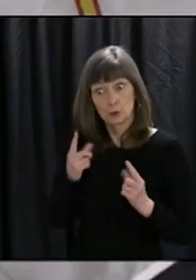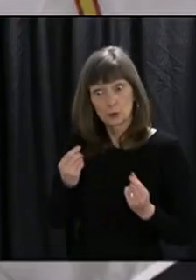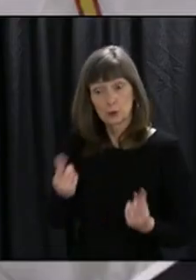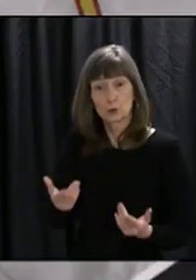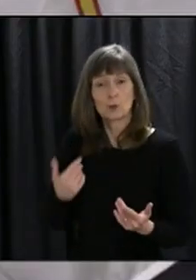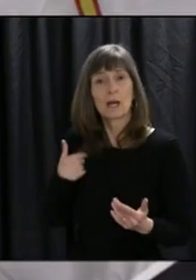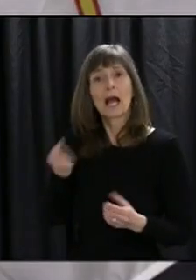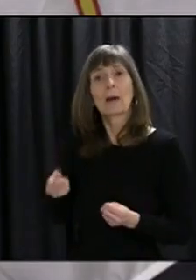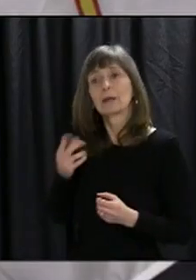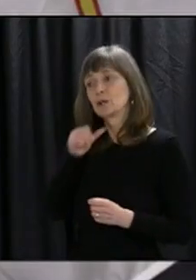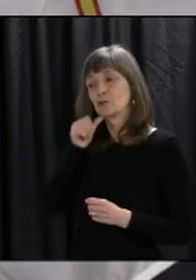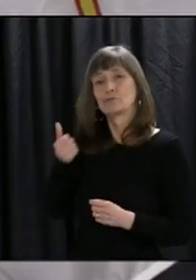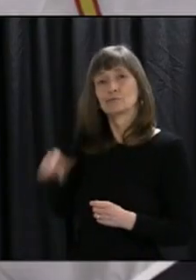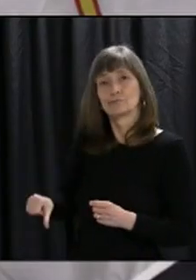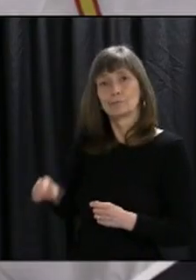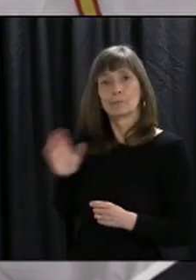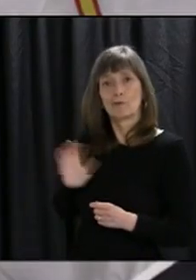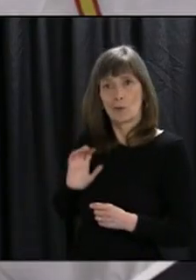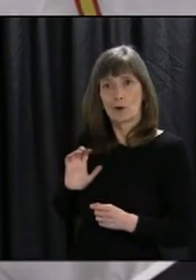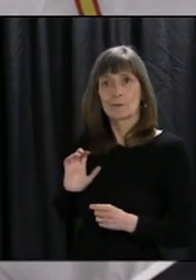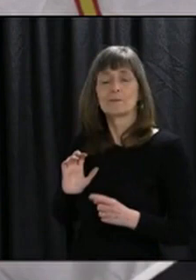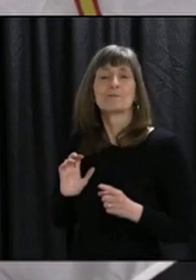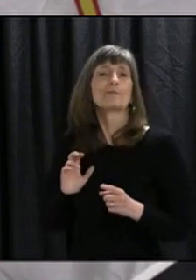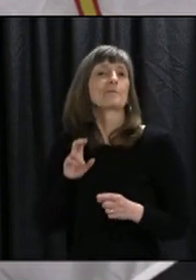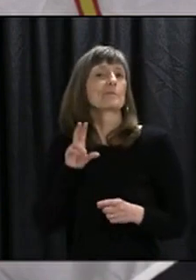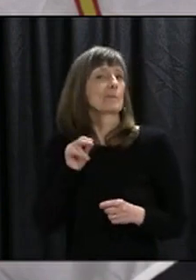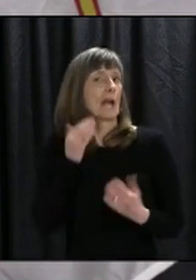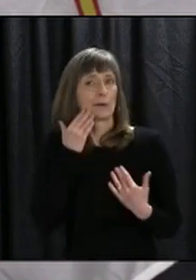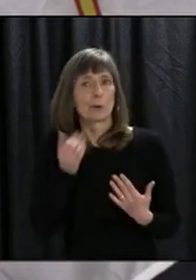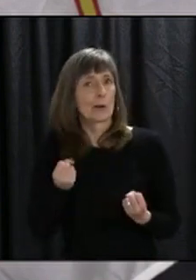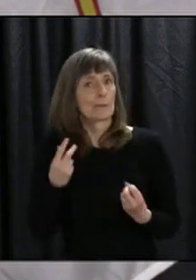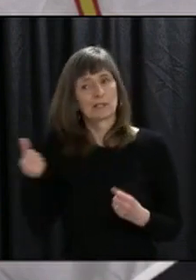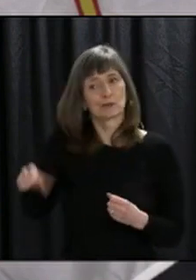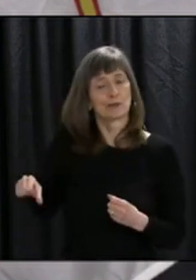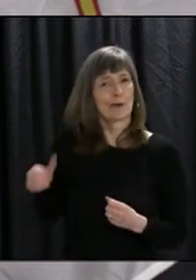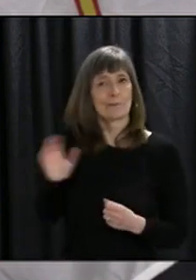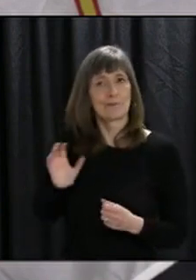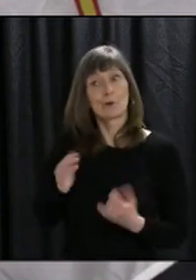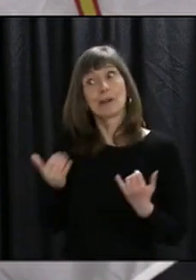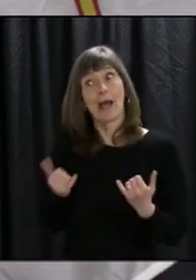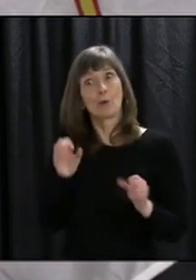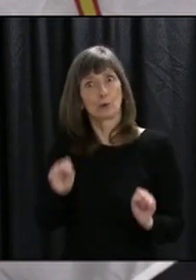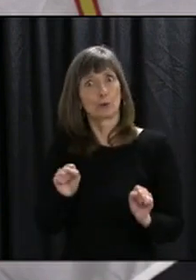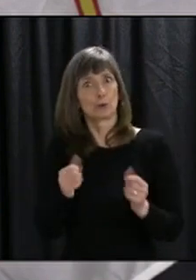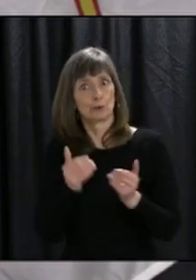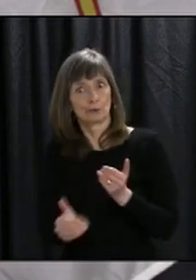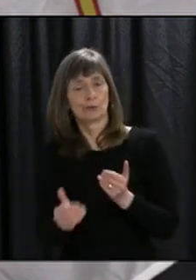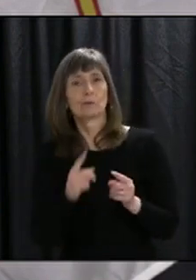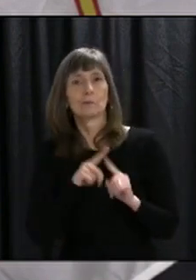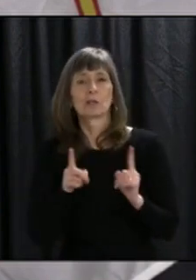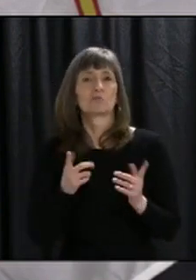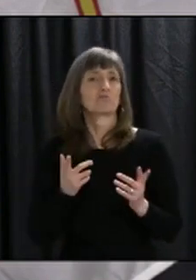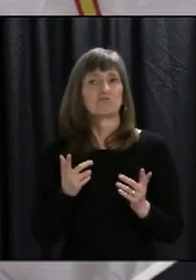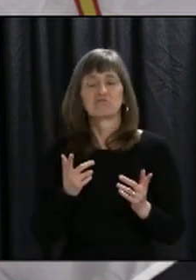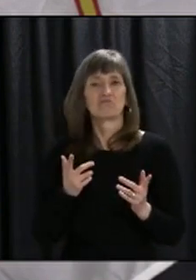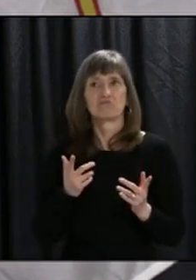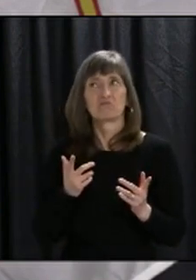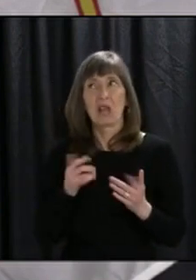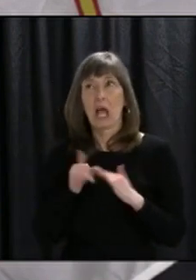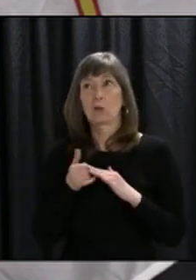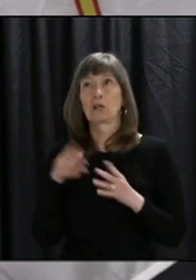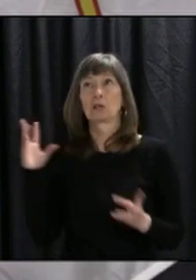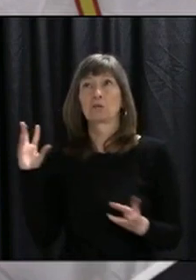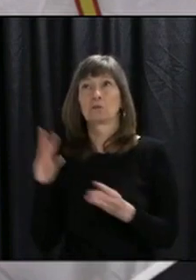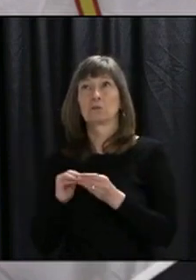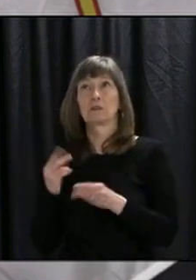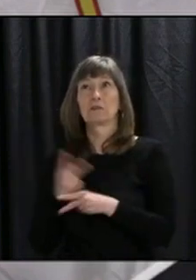have a number for the second scenario that you talked about, but the and I don't know that we actually have any way we would be able